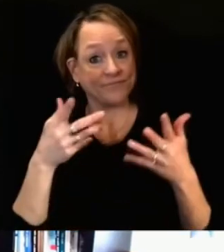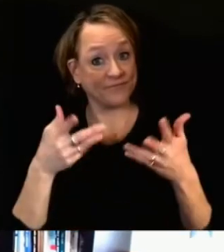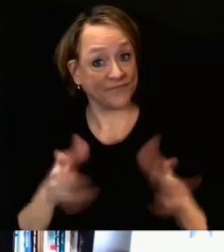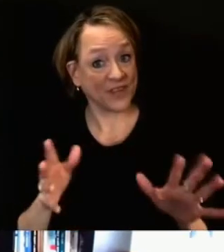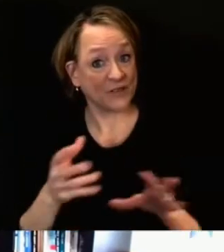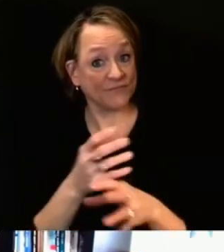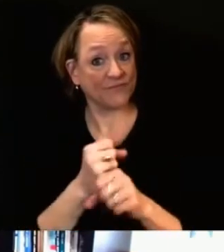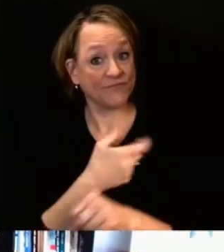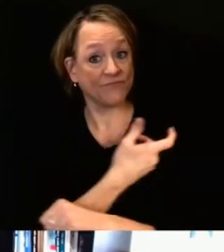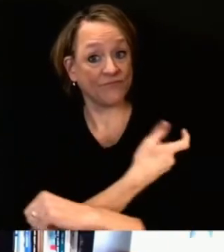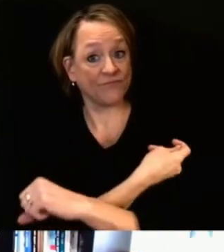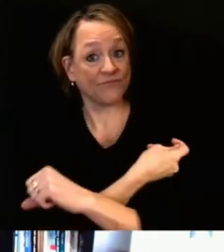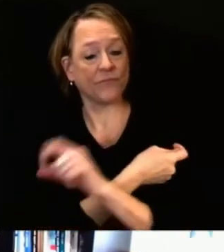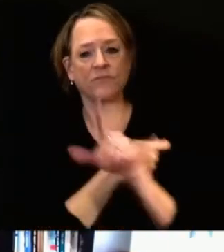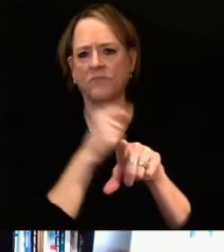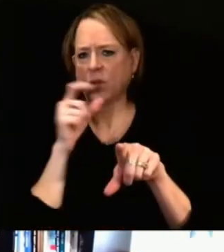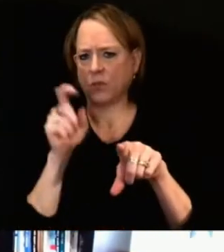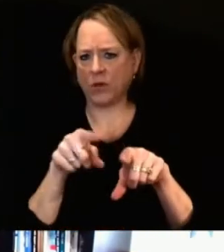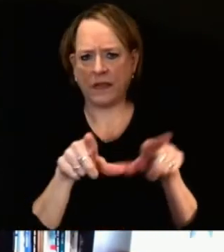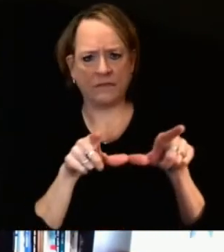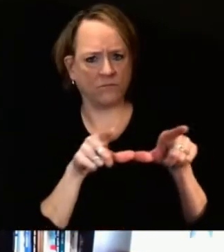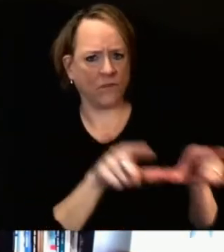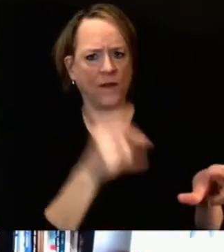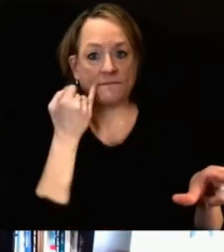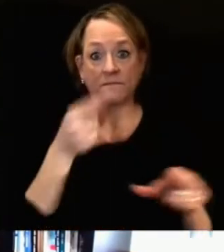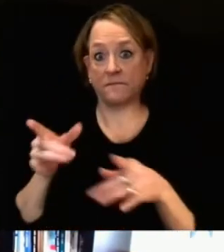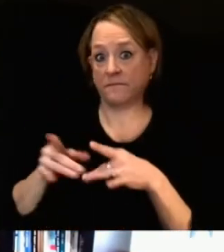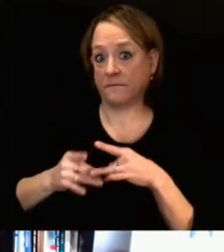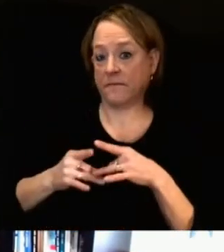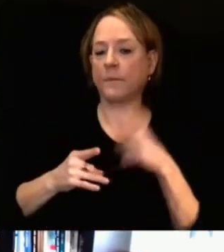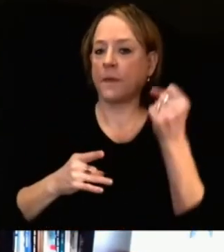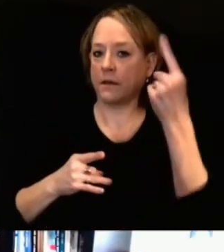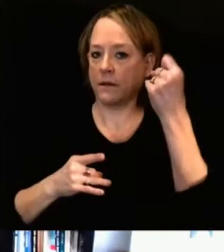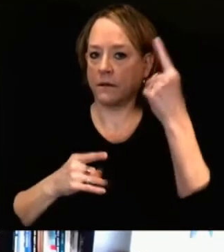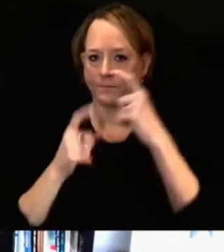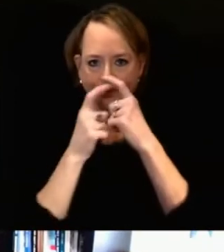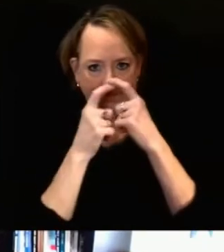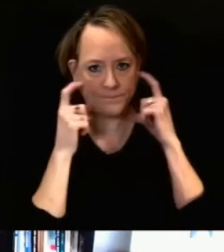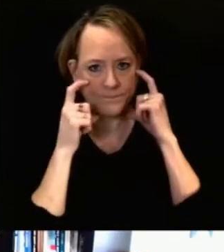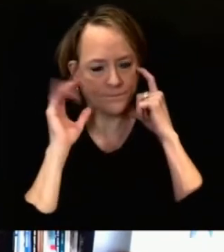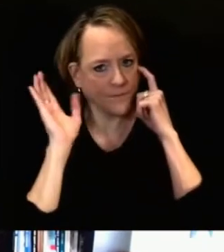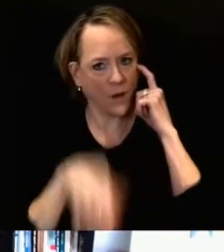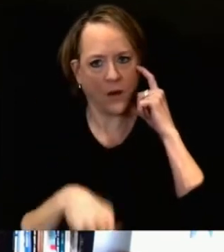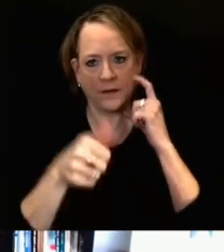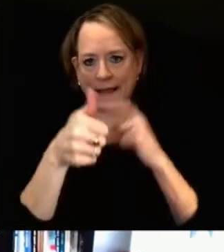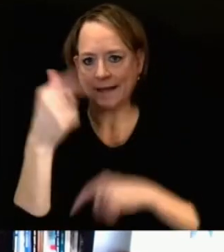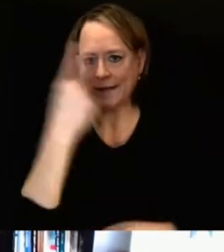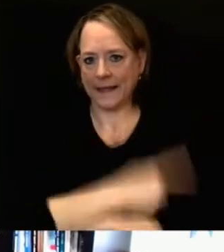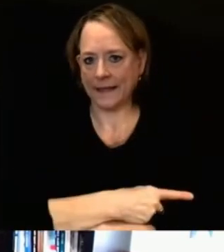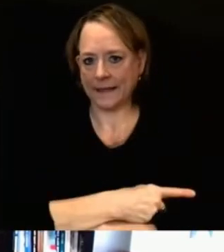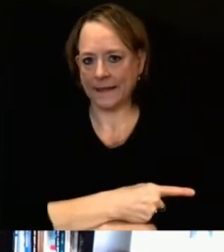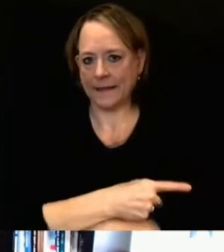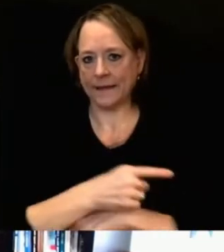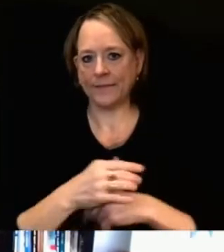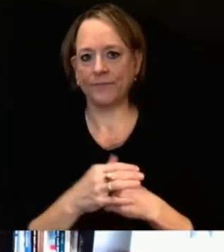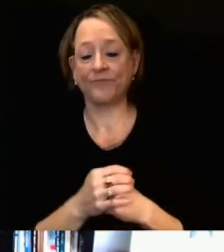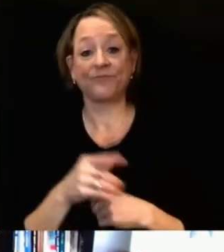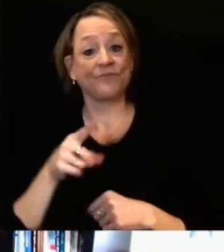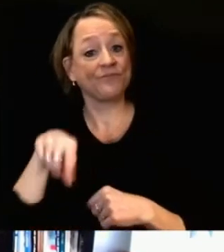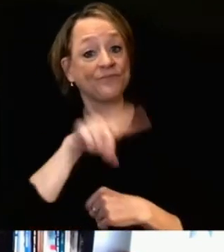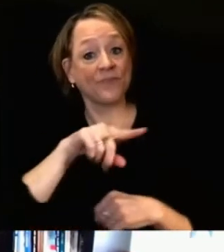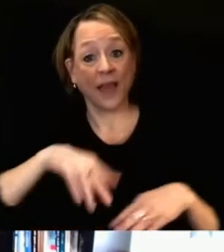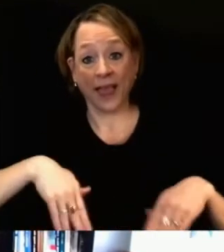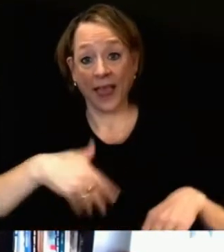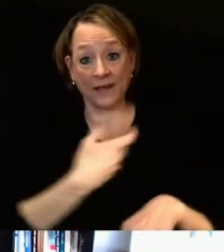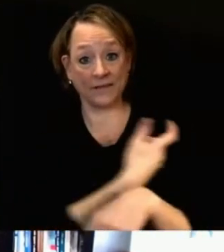days. If you are unvaccinated or are not up to date on your vaccine series, you should stay home for 5 days to quarantine